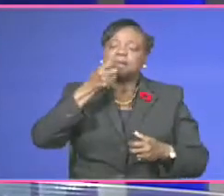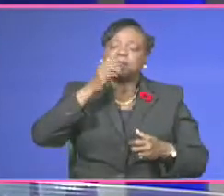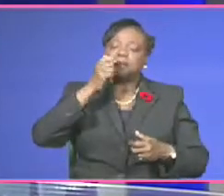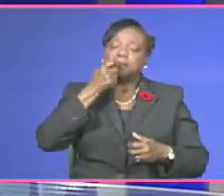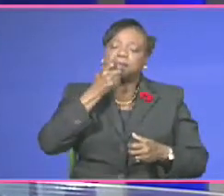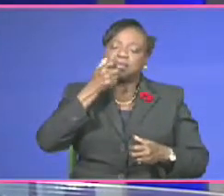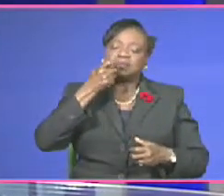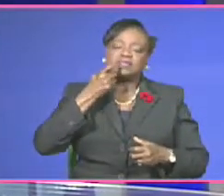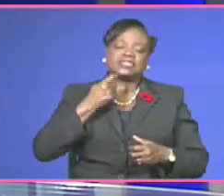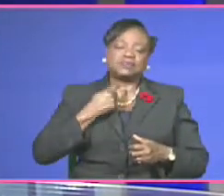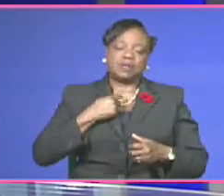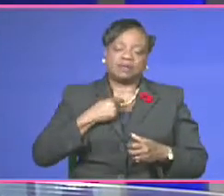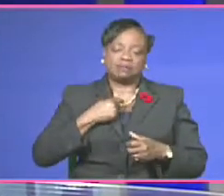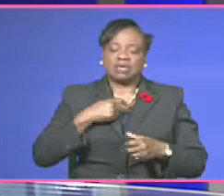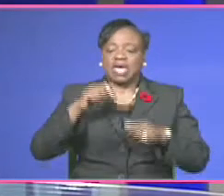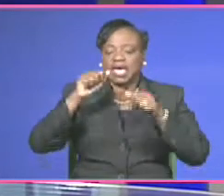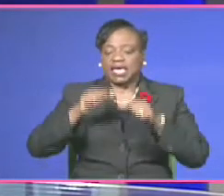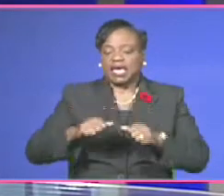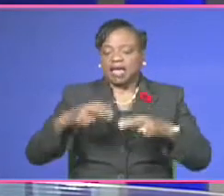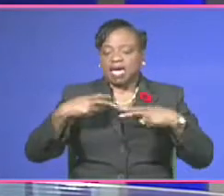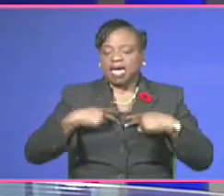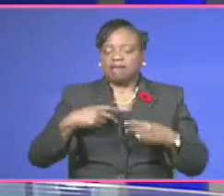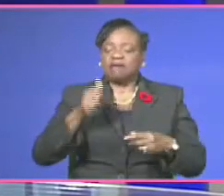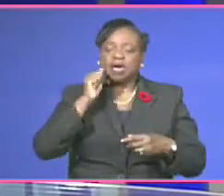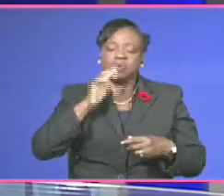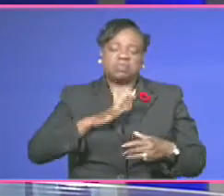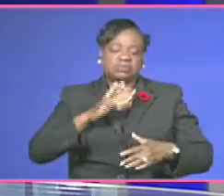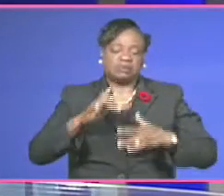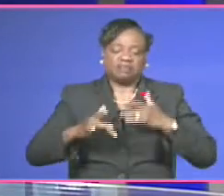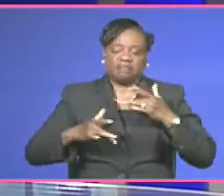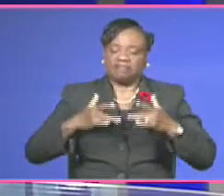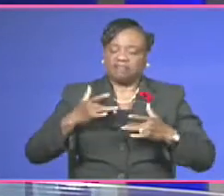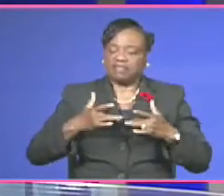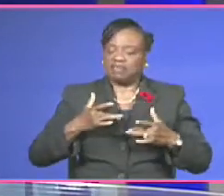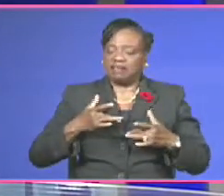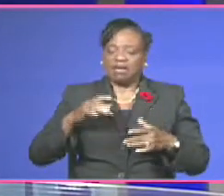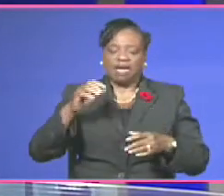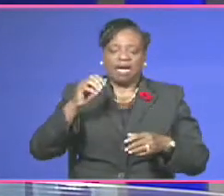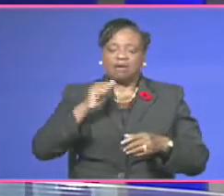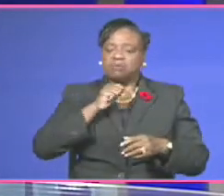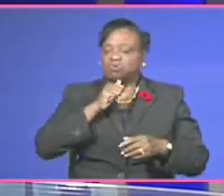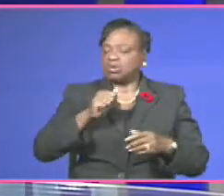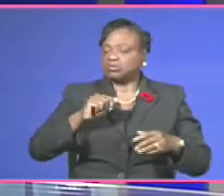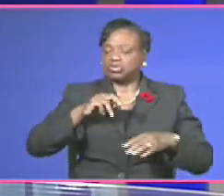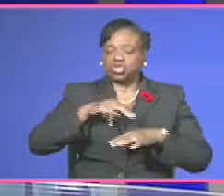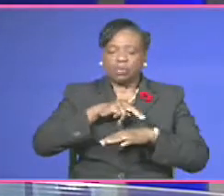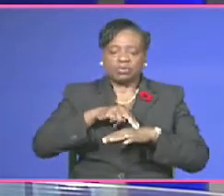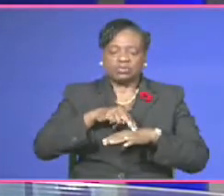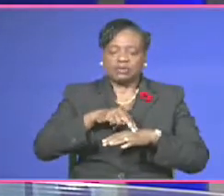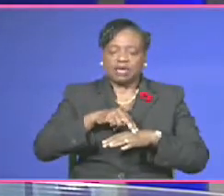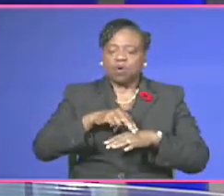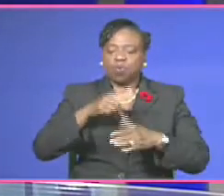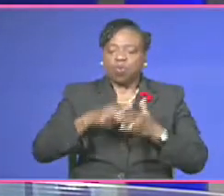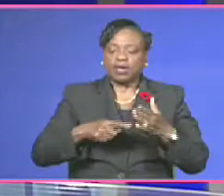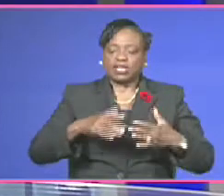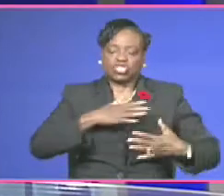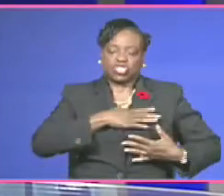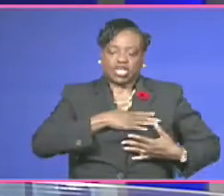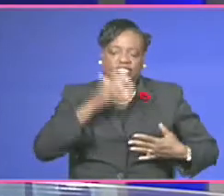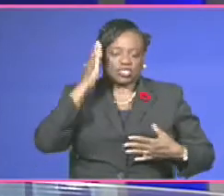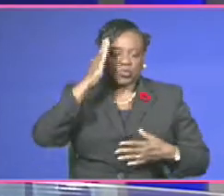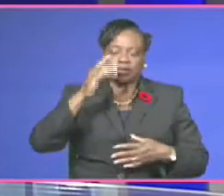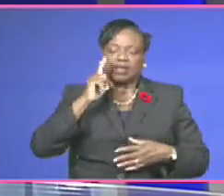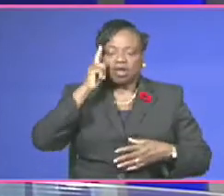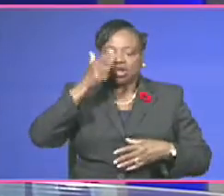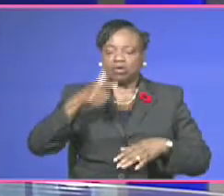and can have a woman feeling abnormal when she thinks of what her chest will look like. But there's help if you find yourself in this predicament. Sieska